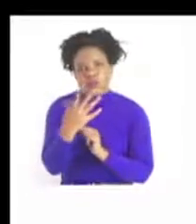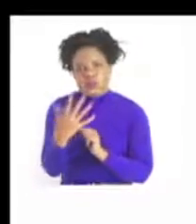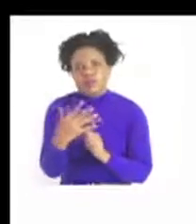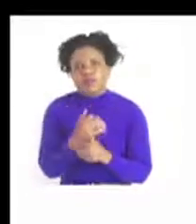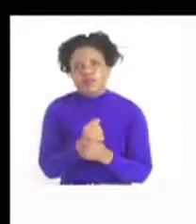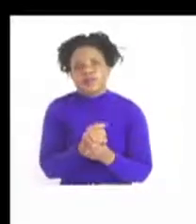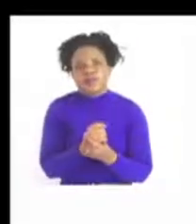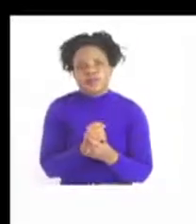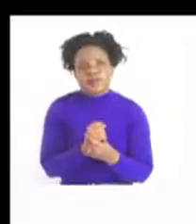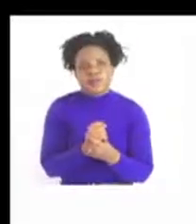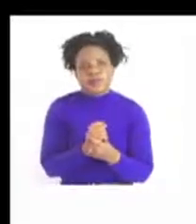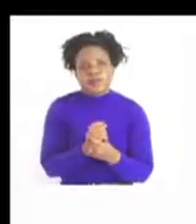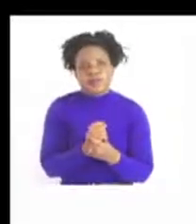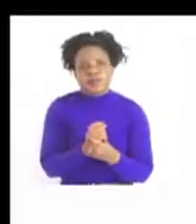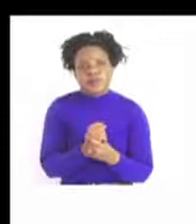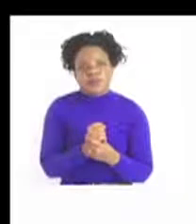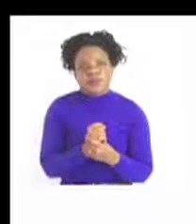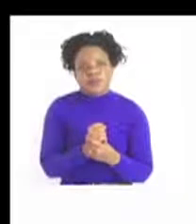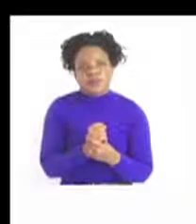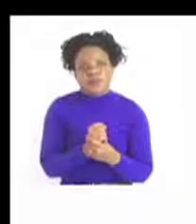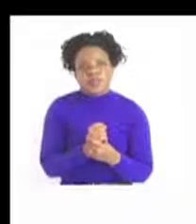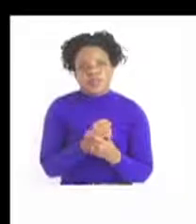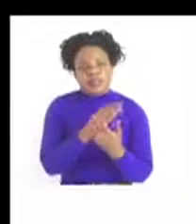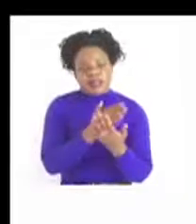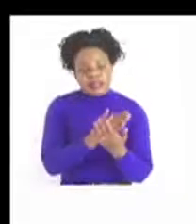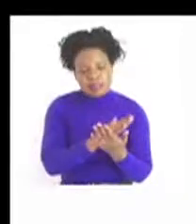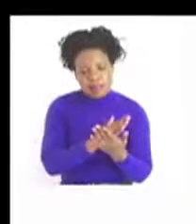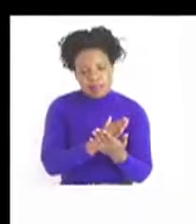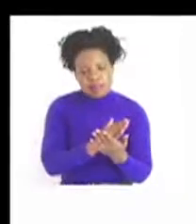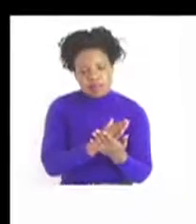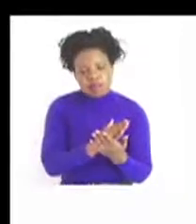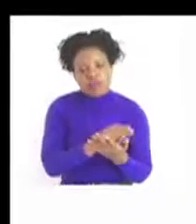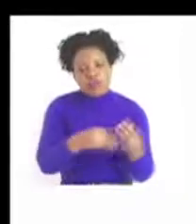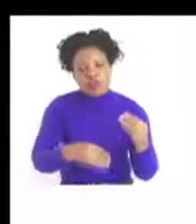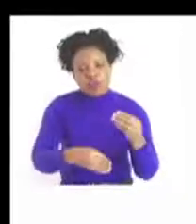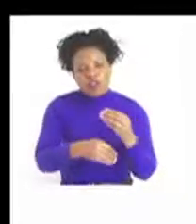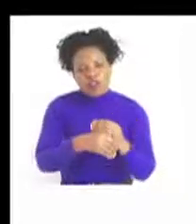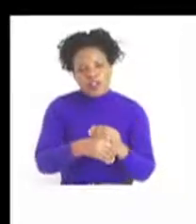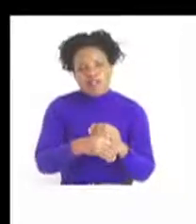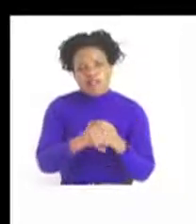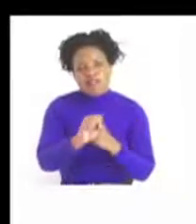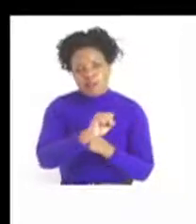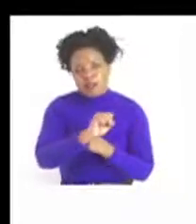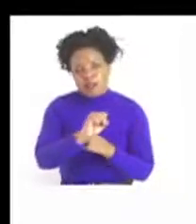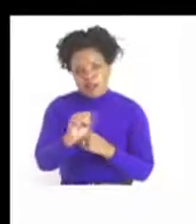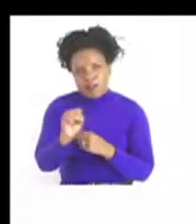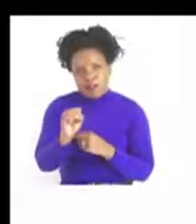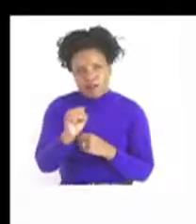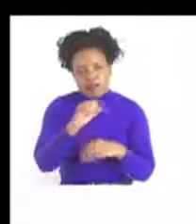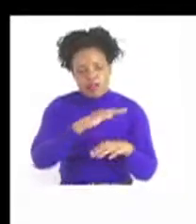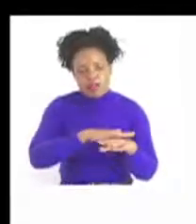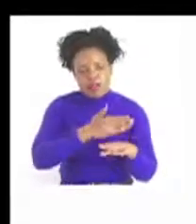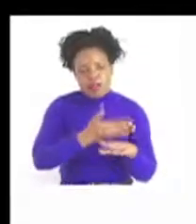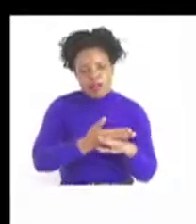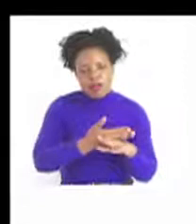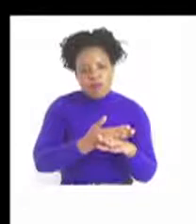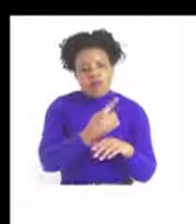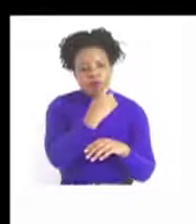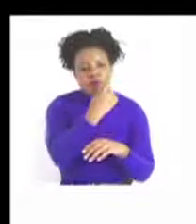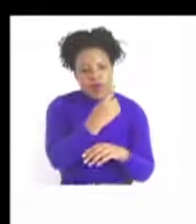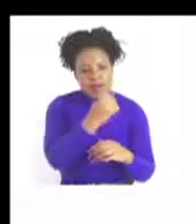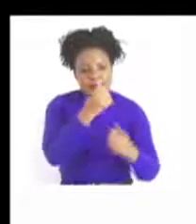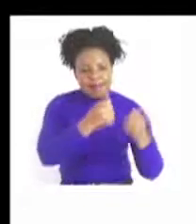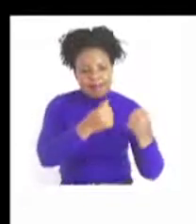S to the singular noun. For example, one car, 2 cars, an